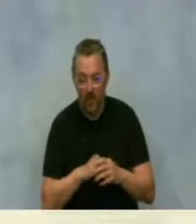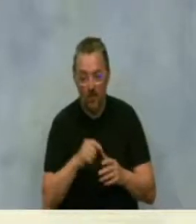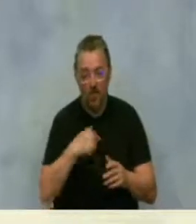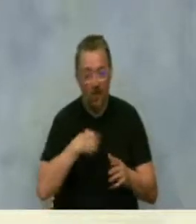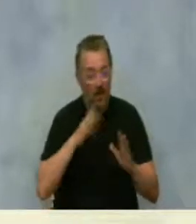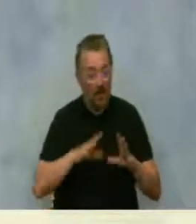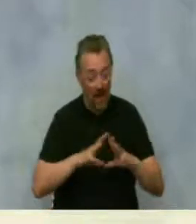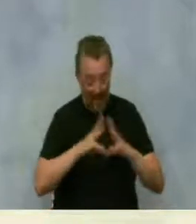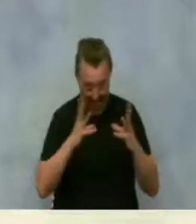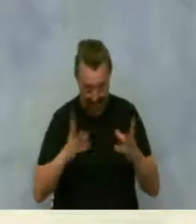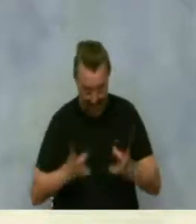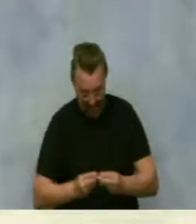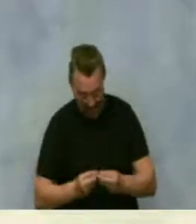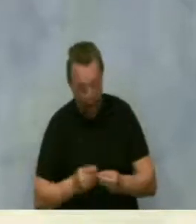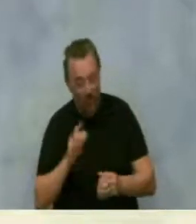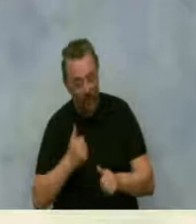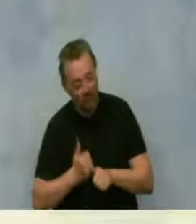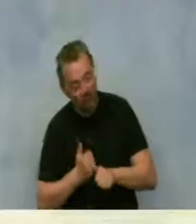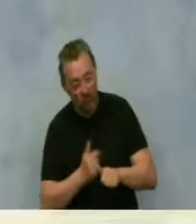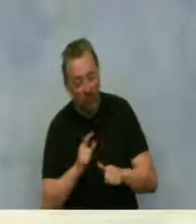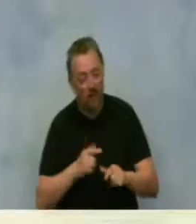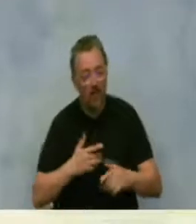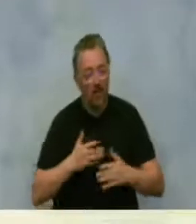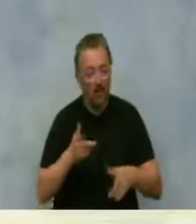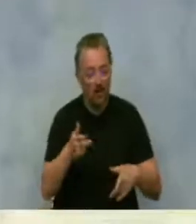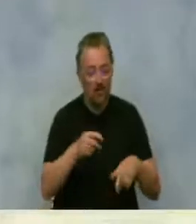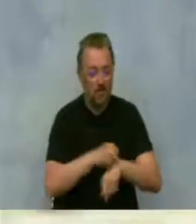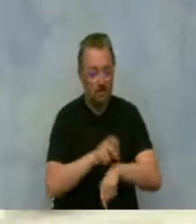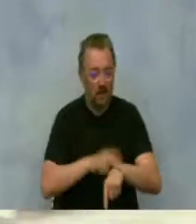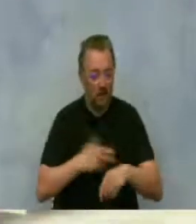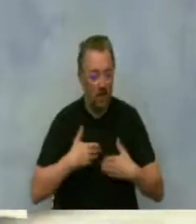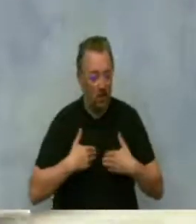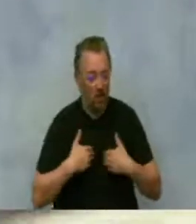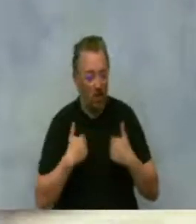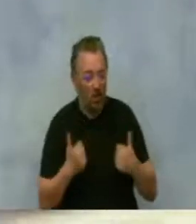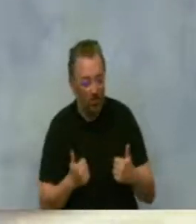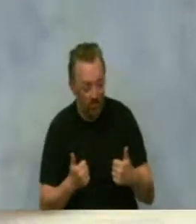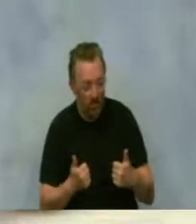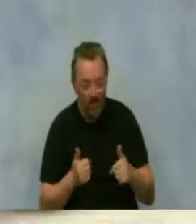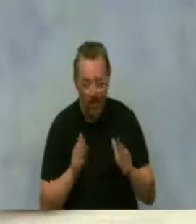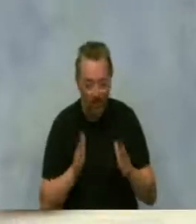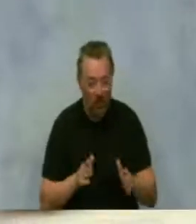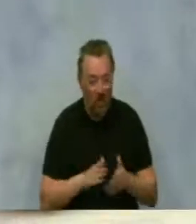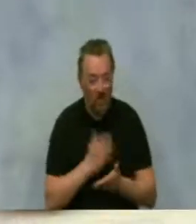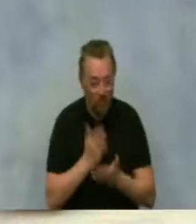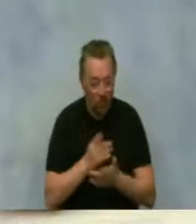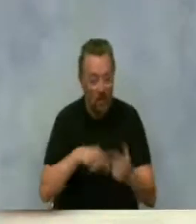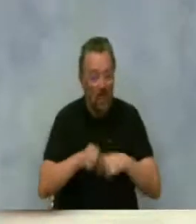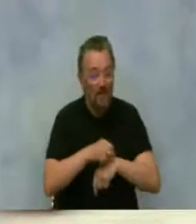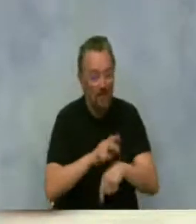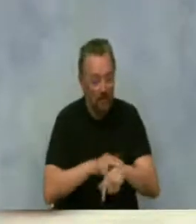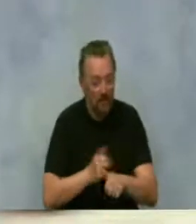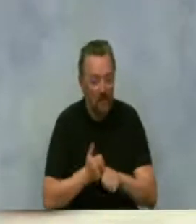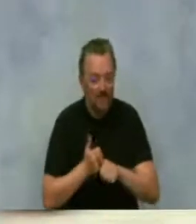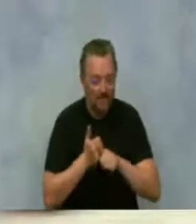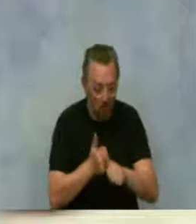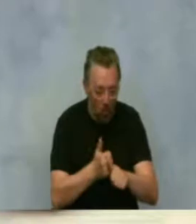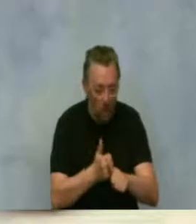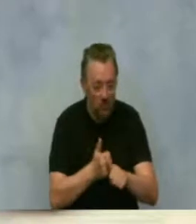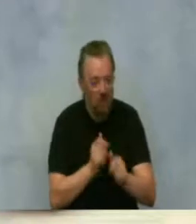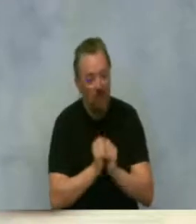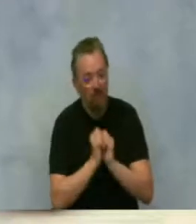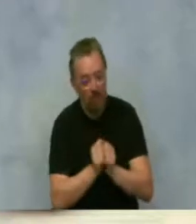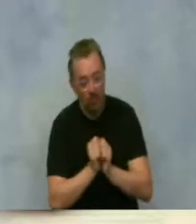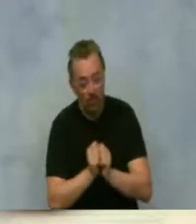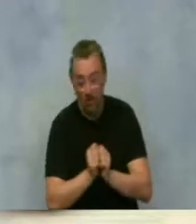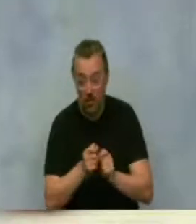all of this, we need to maintain our employee health and wellbeing to ensure that our workforce feel valued and supported. Members may be